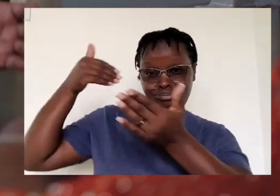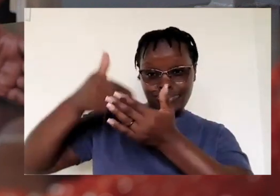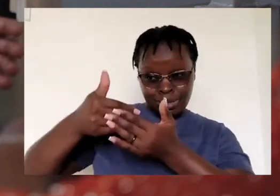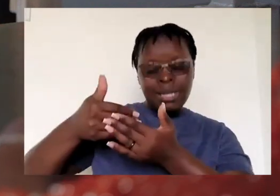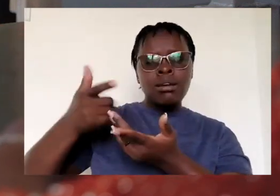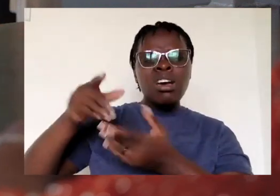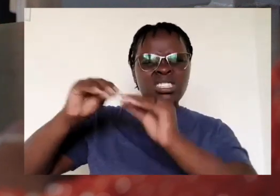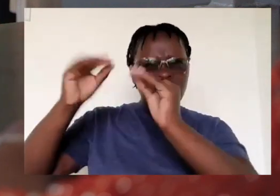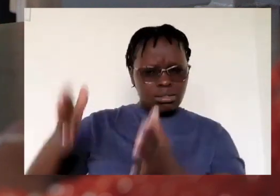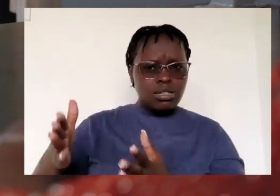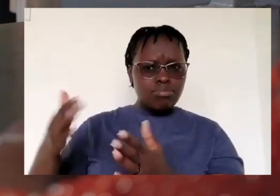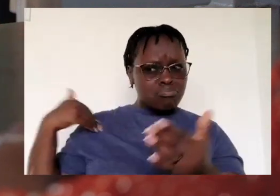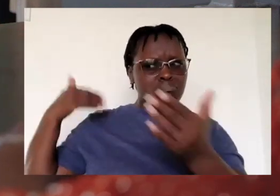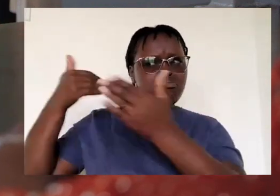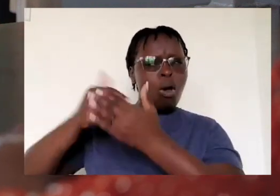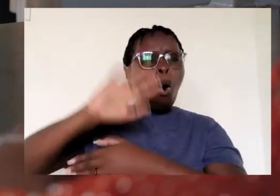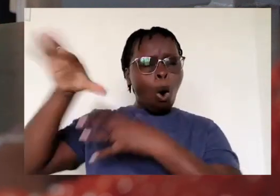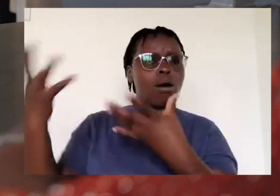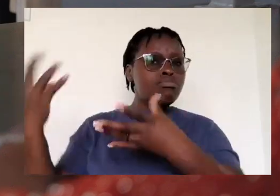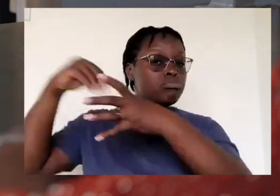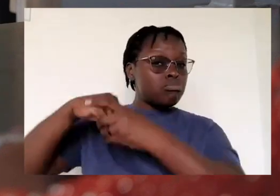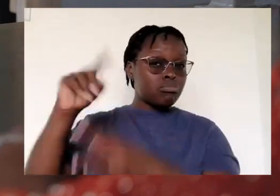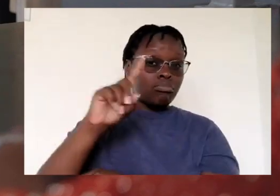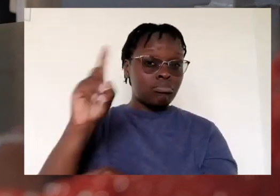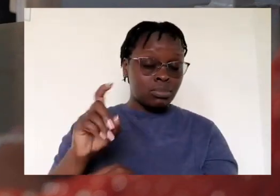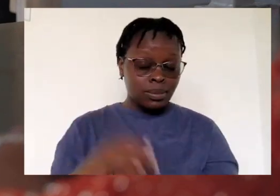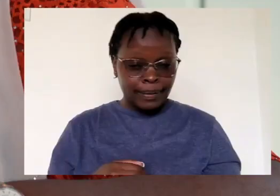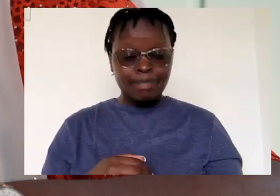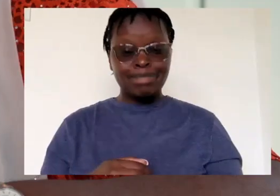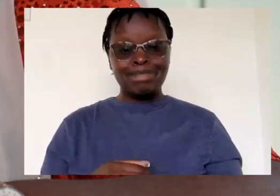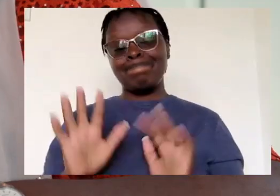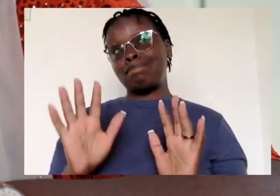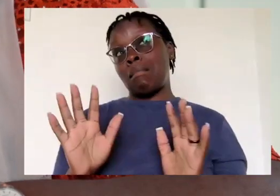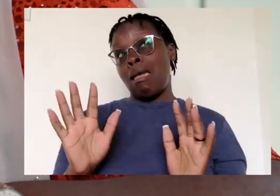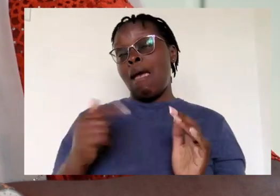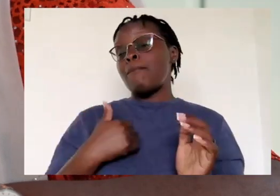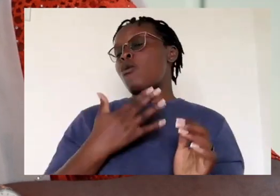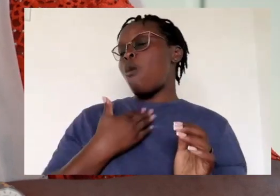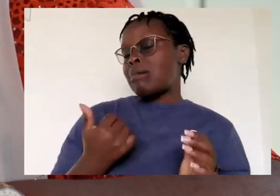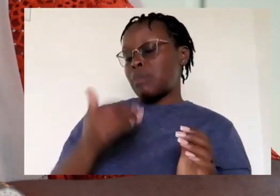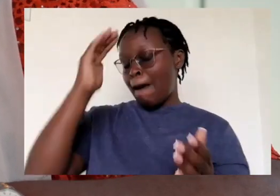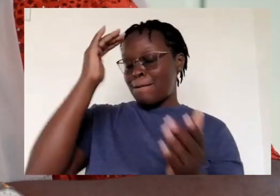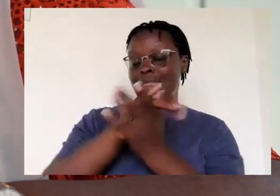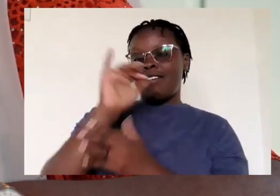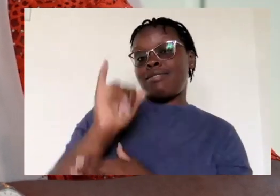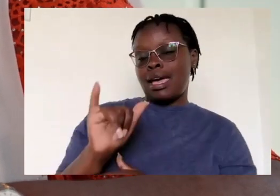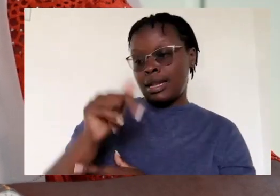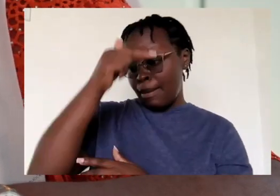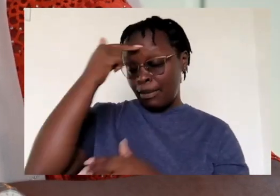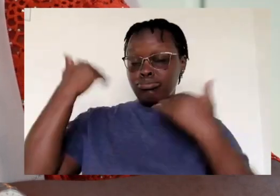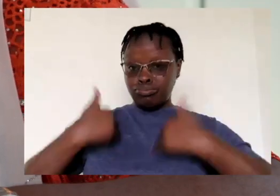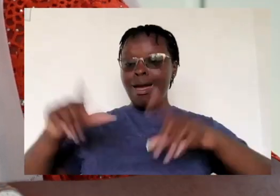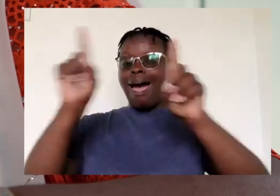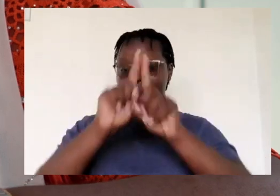they've been part of the process when it comes to IT in schools? I would want to believe they are part, because I, as